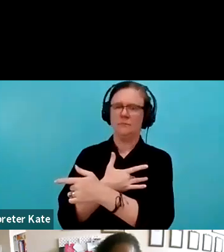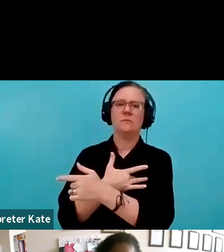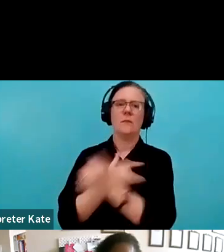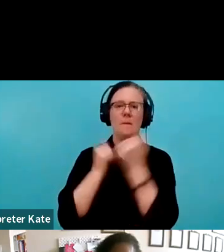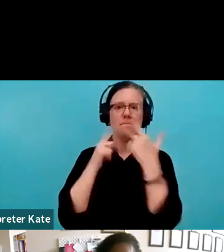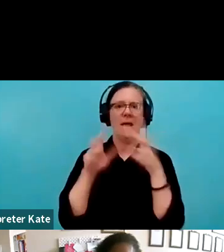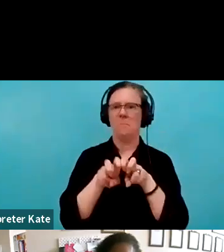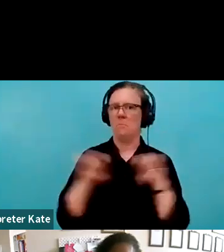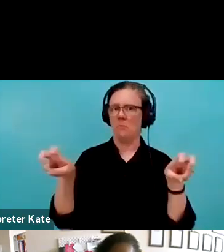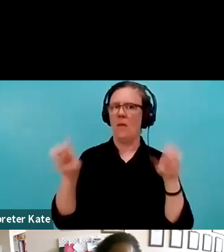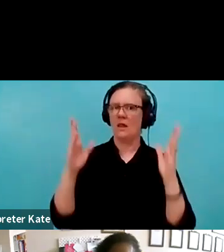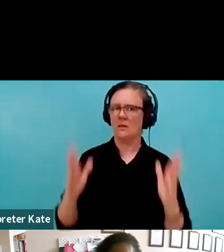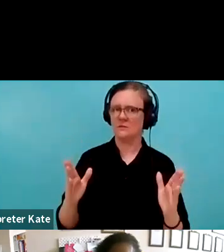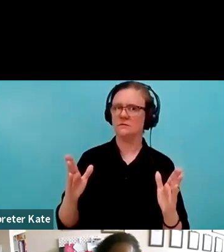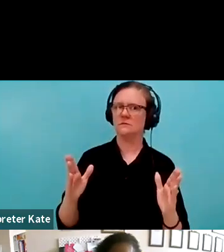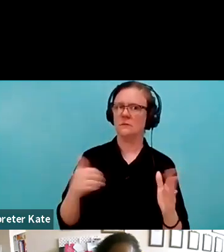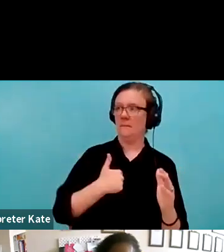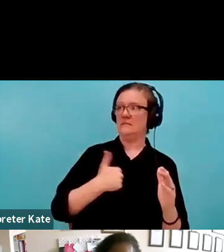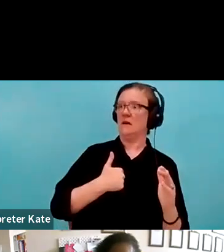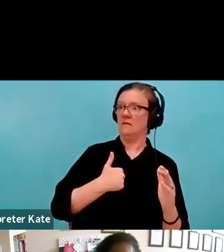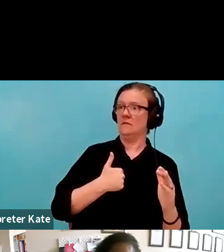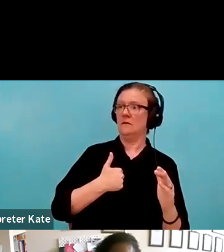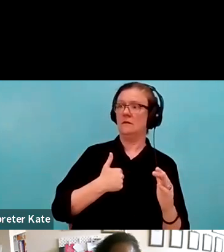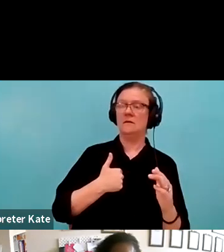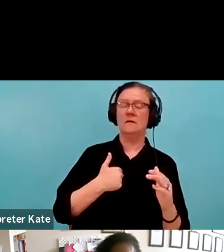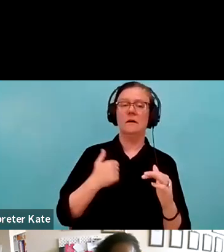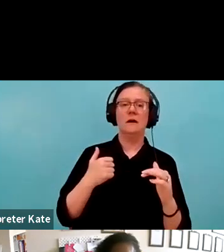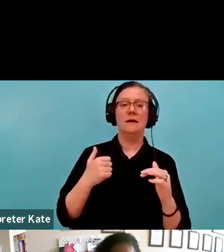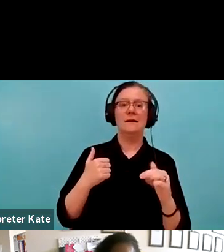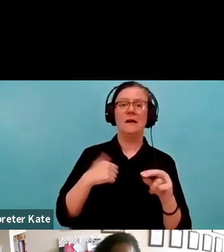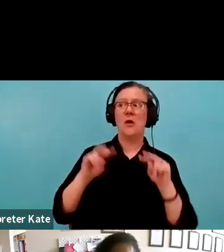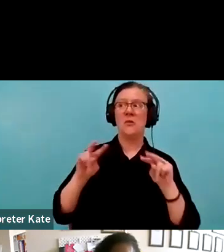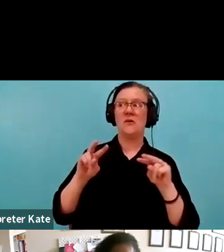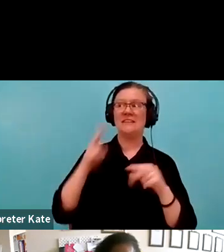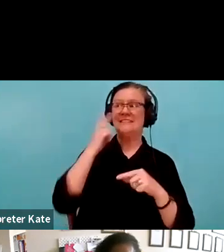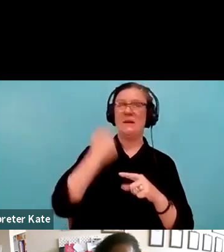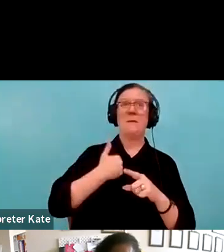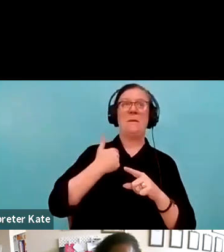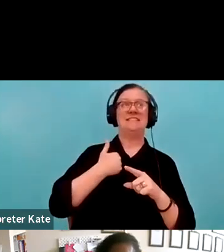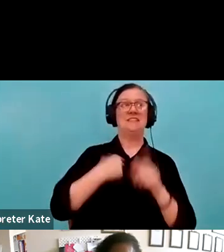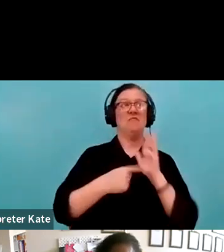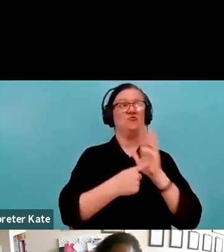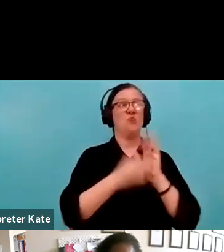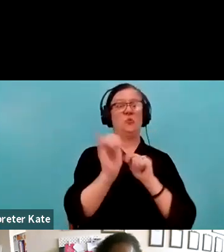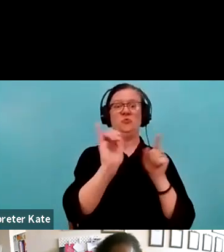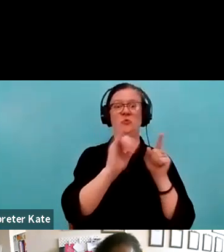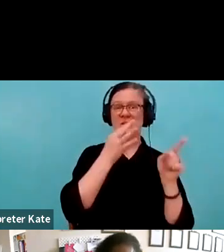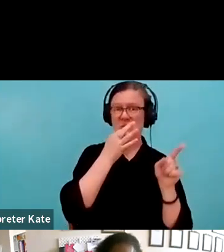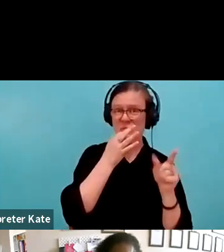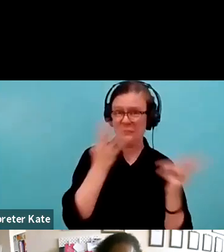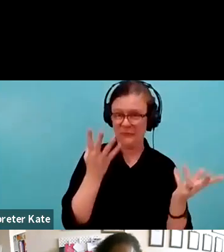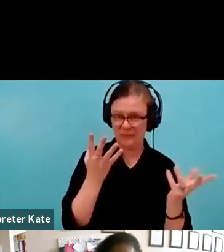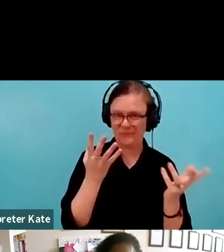panelists, obviously, and myself too. I look forward to when I can see myself represented soon